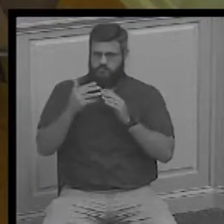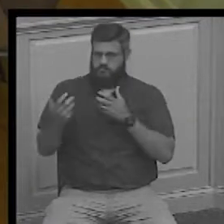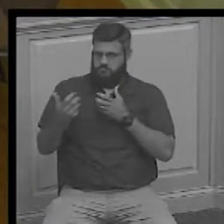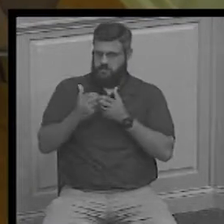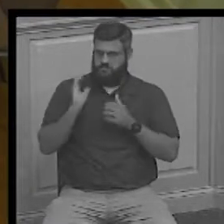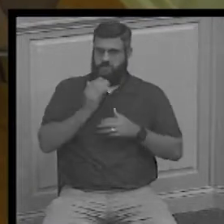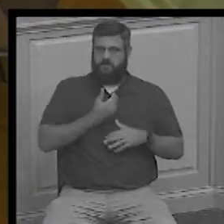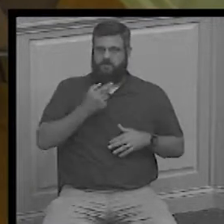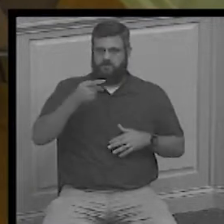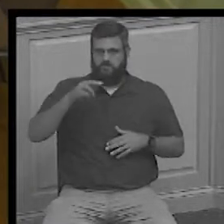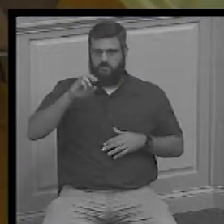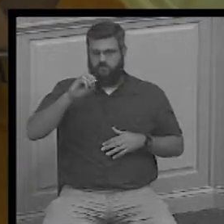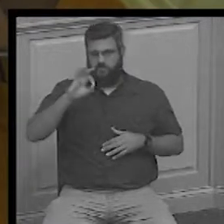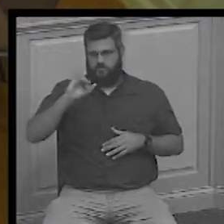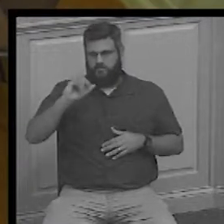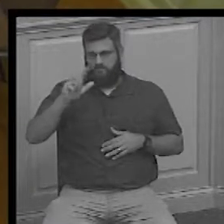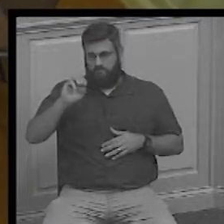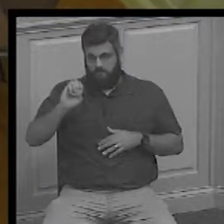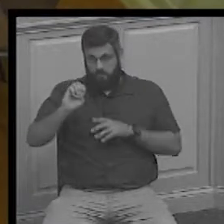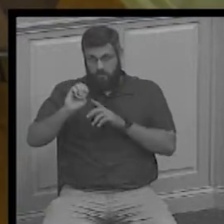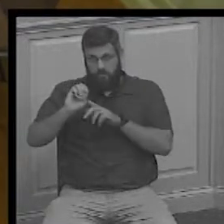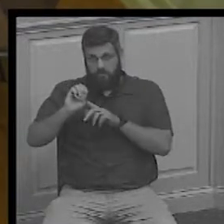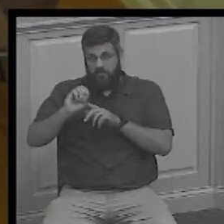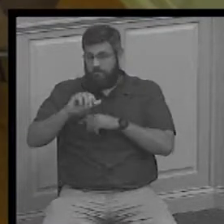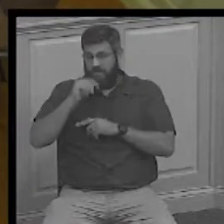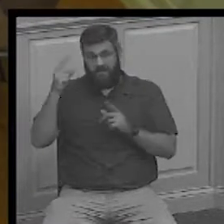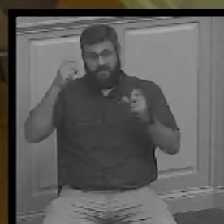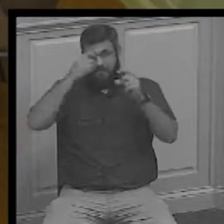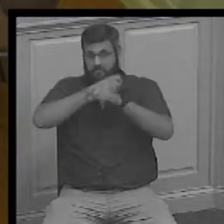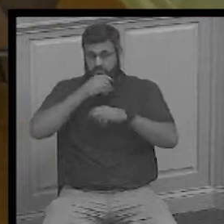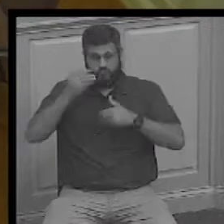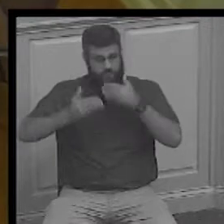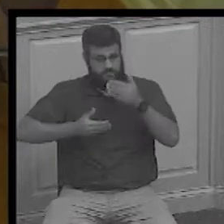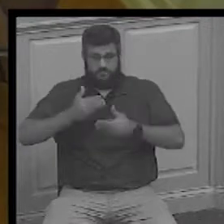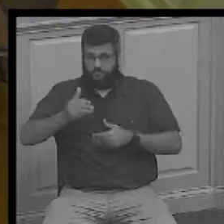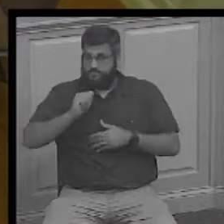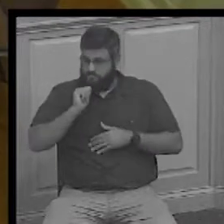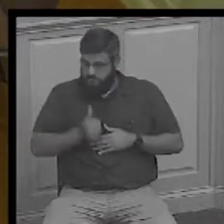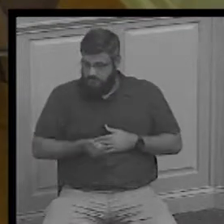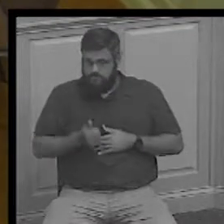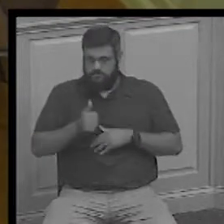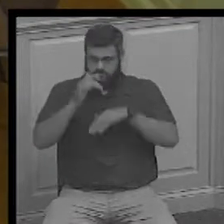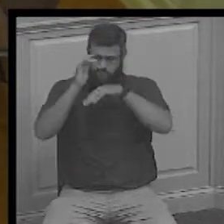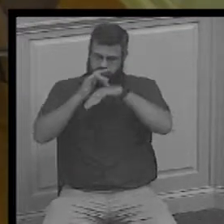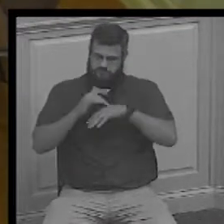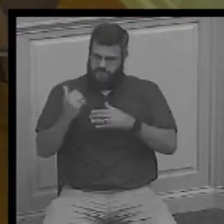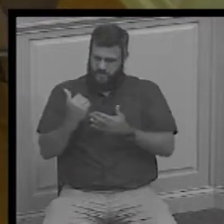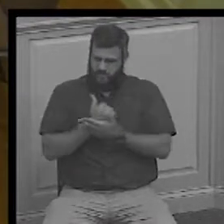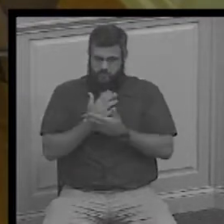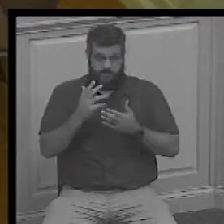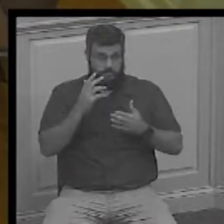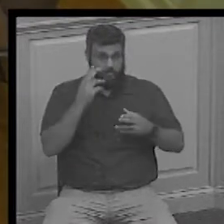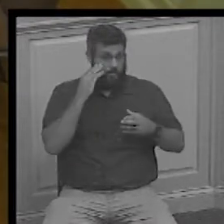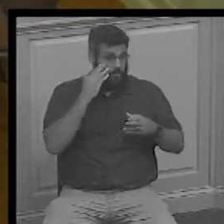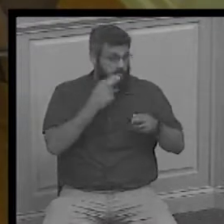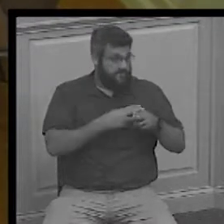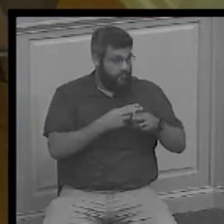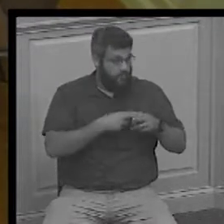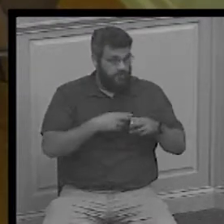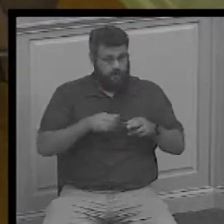profile, and it's not a complicated process, but it certainly covers all the things about, temporary,